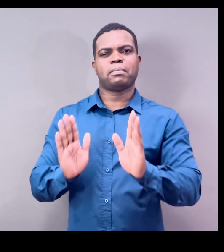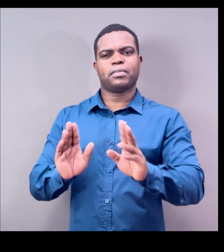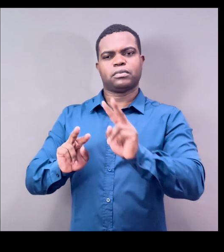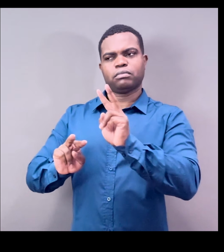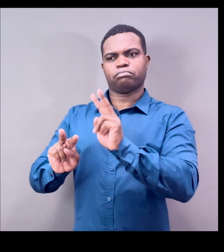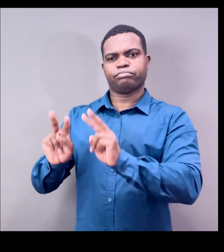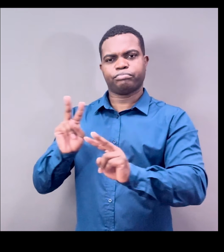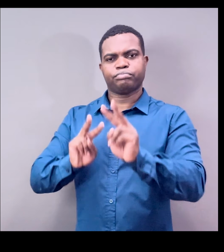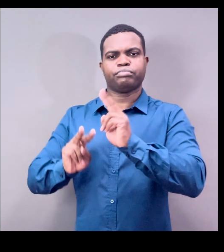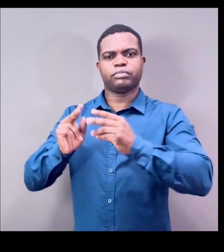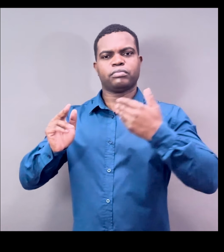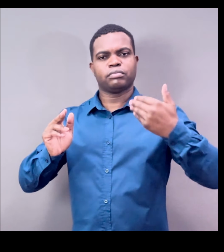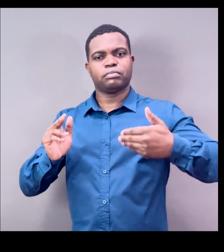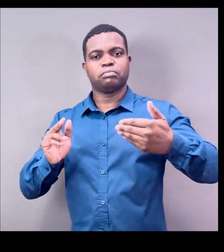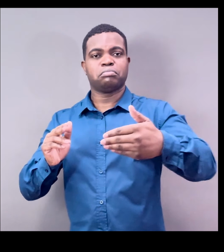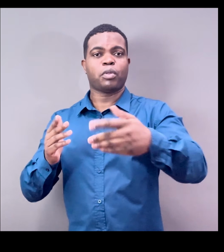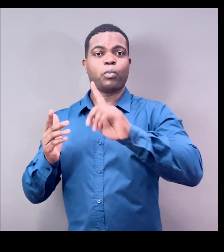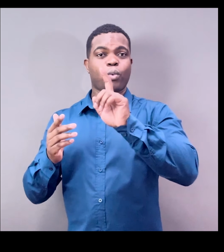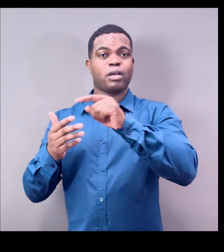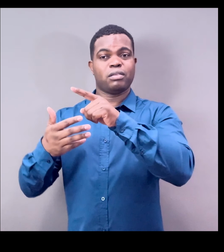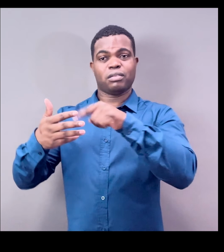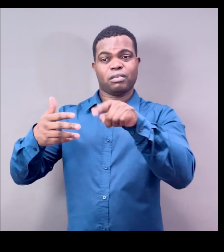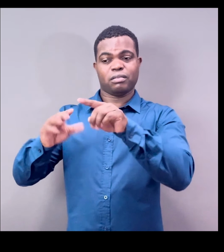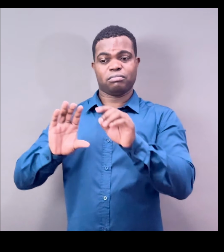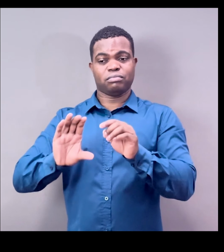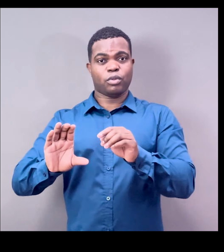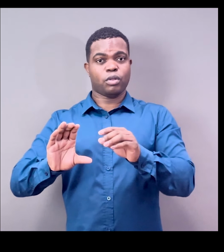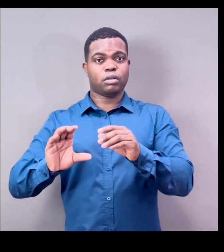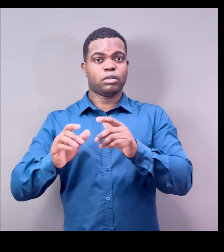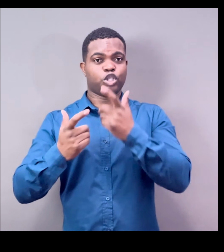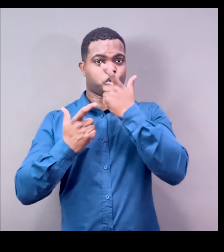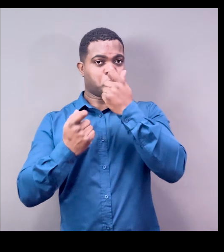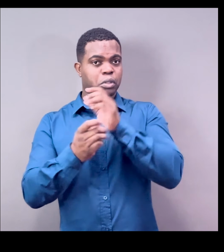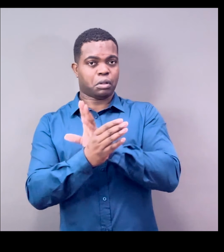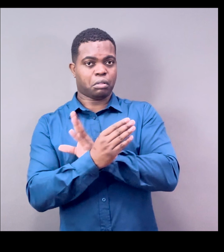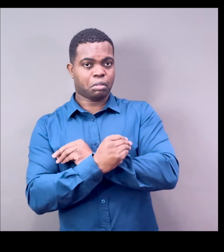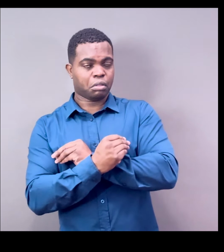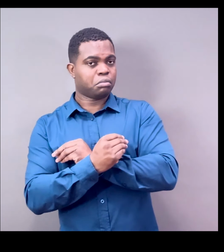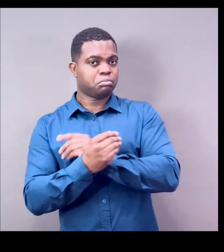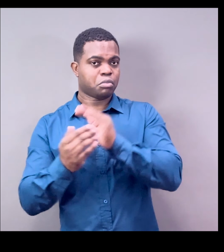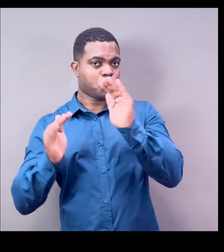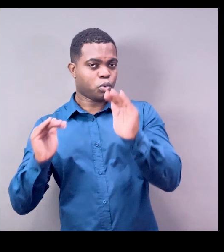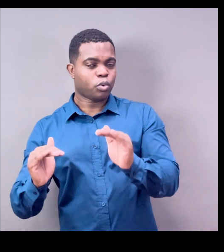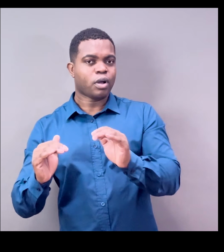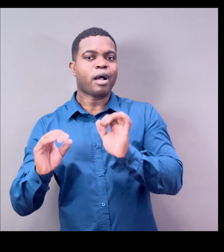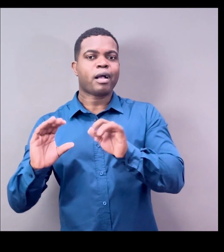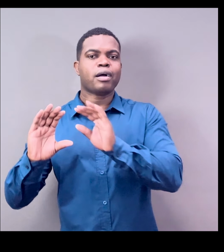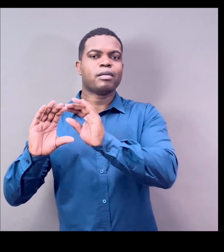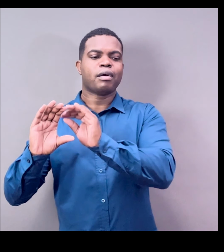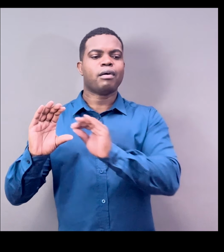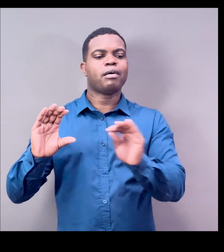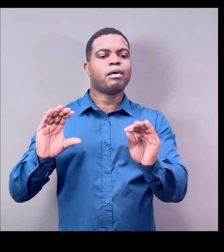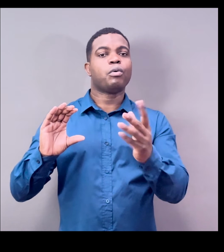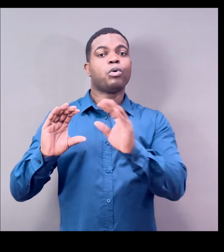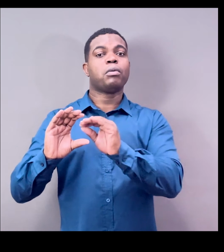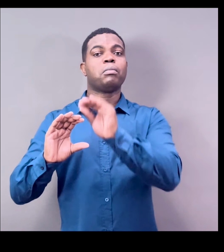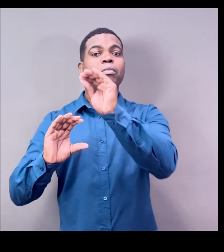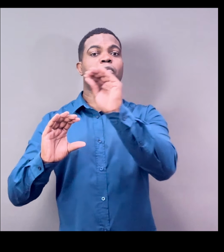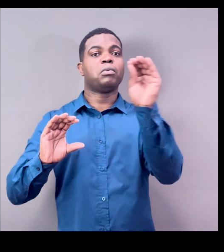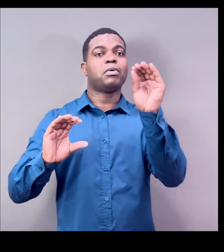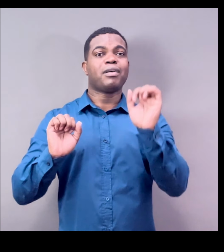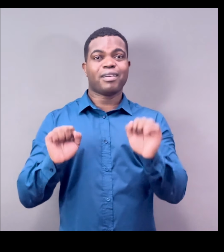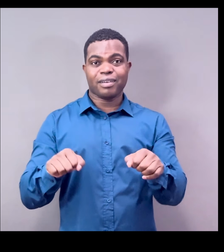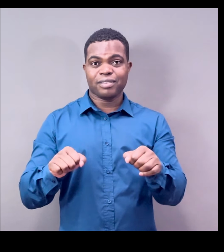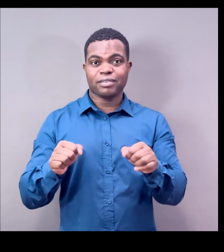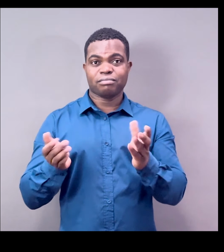because they might move from that category to another category, so that once they move from that category, you will